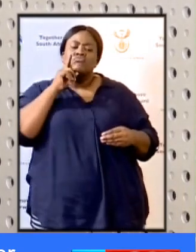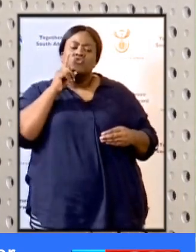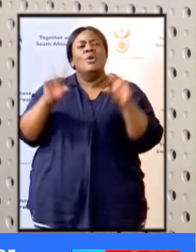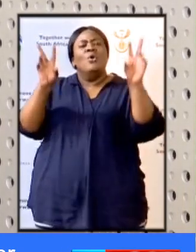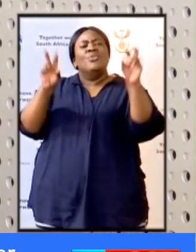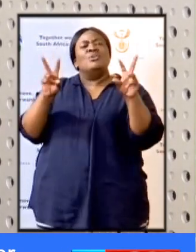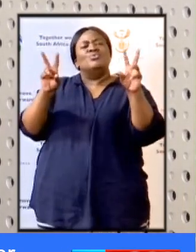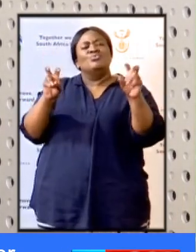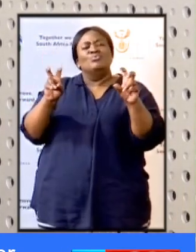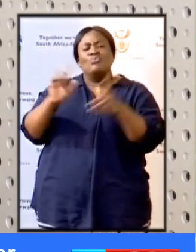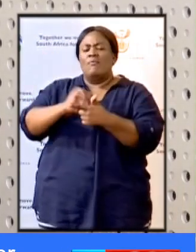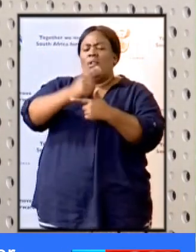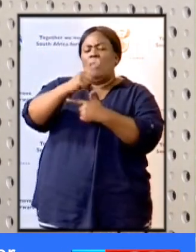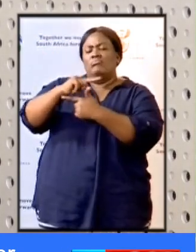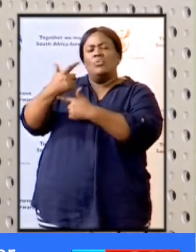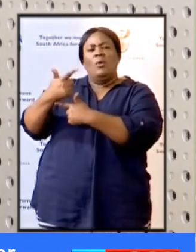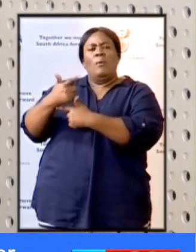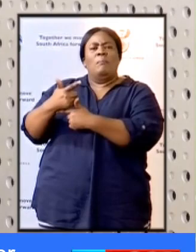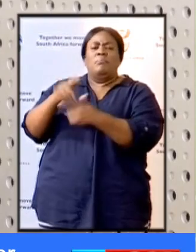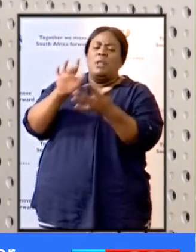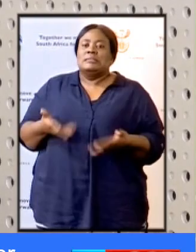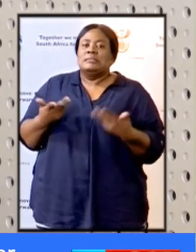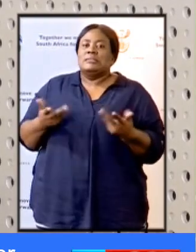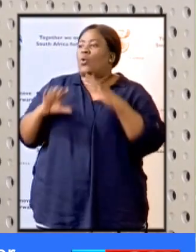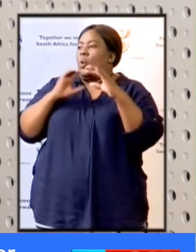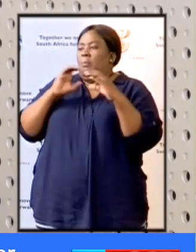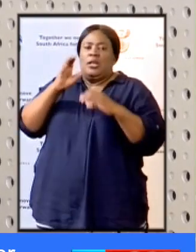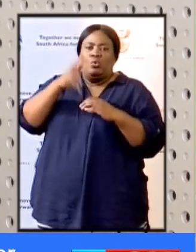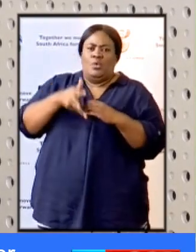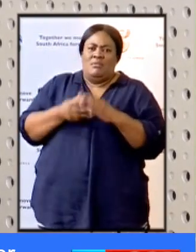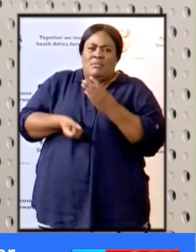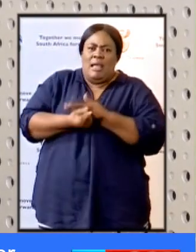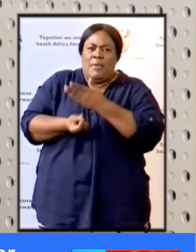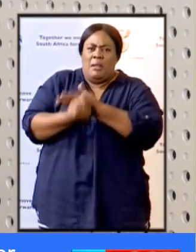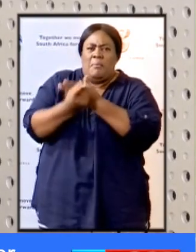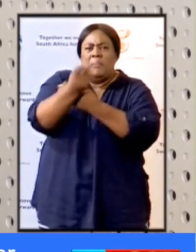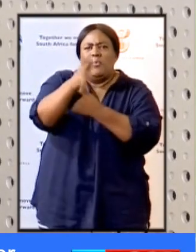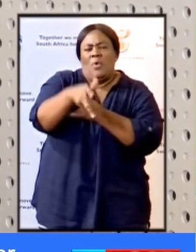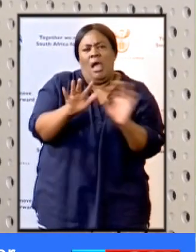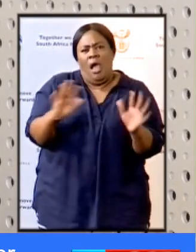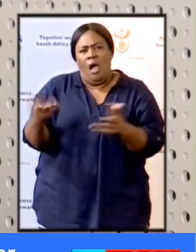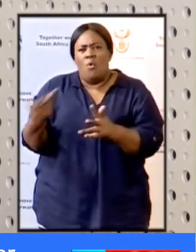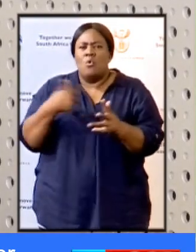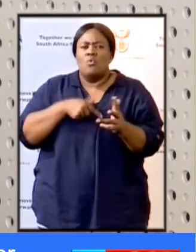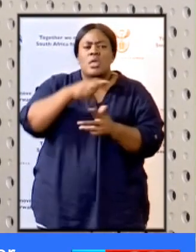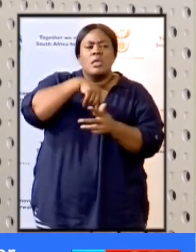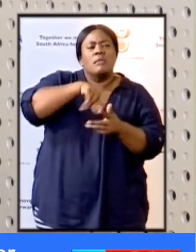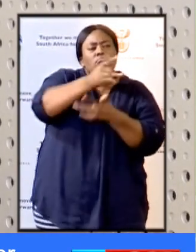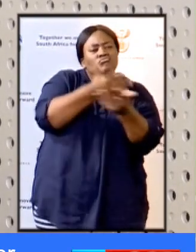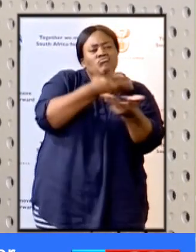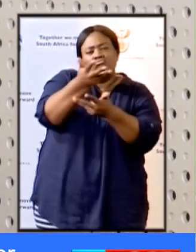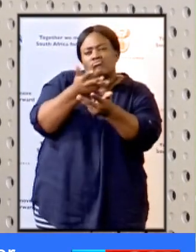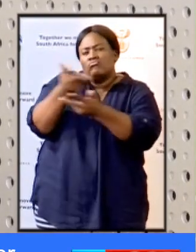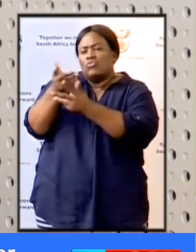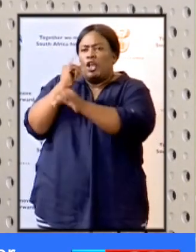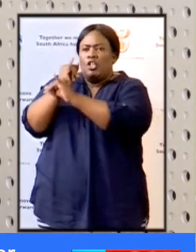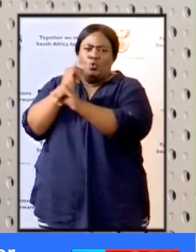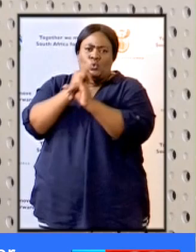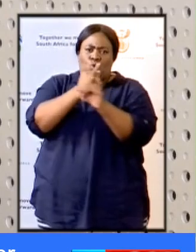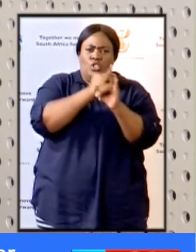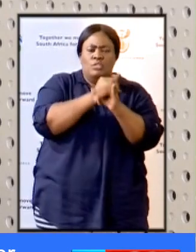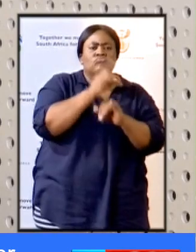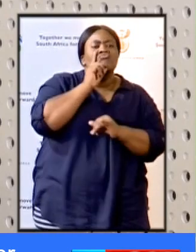We'll communicate that, because we're able to communicate how that will be done. We are engaging with institutions to assess the